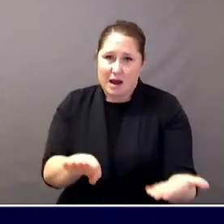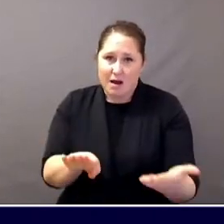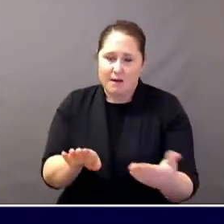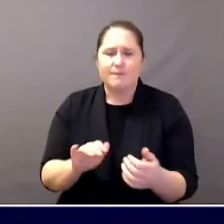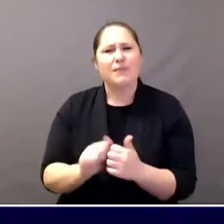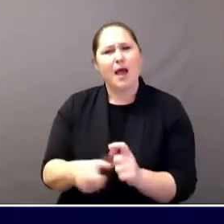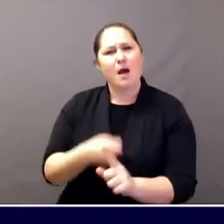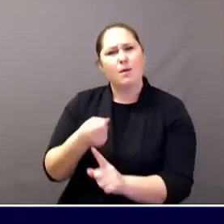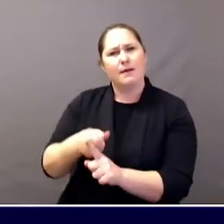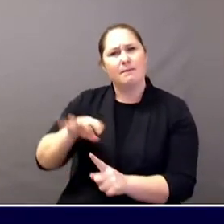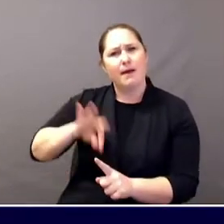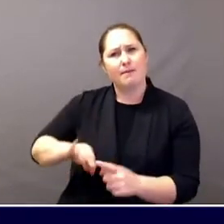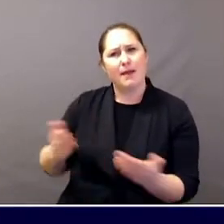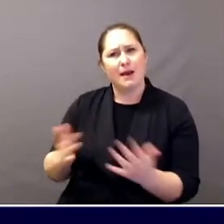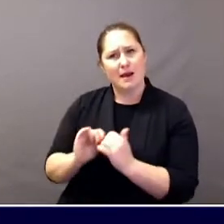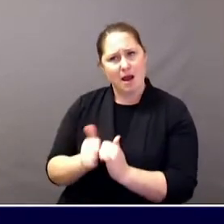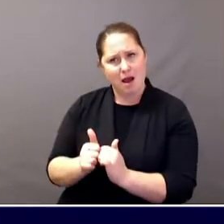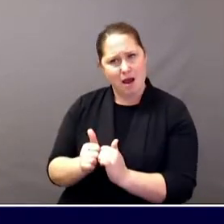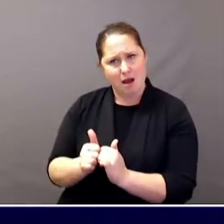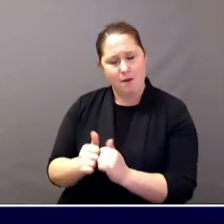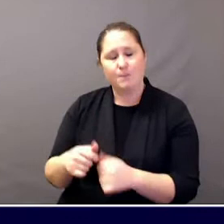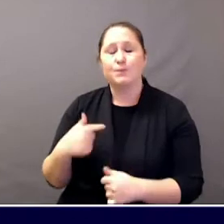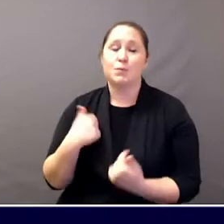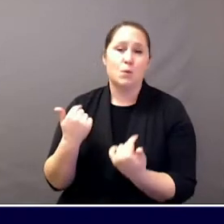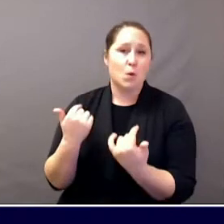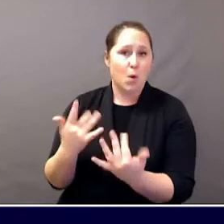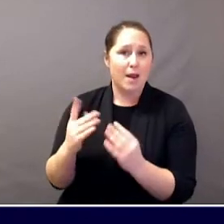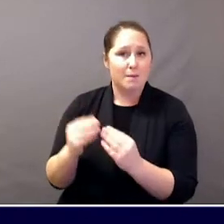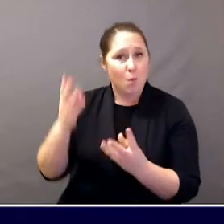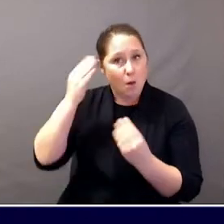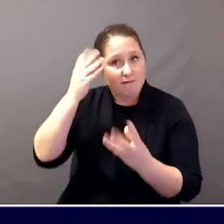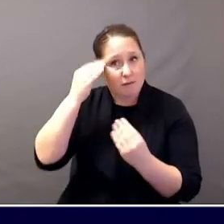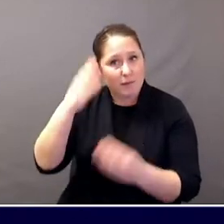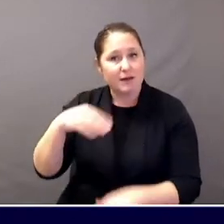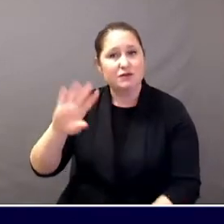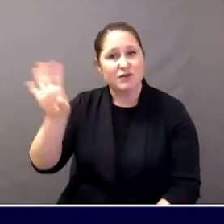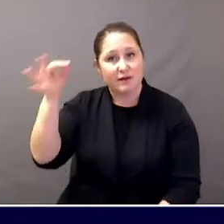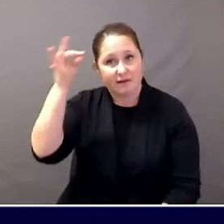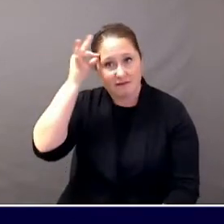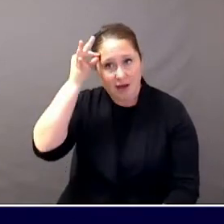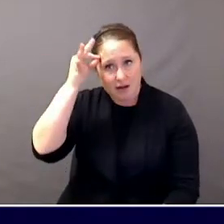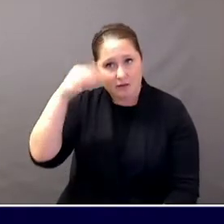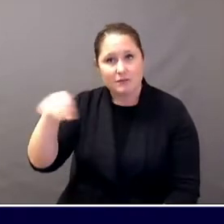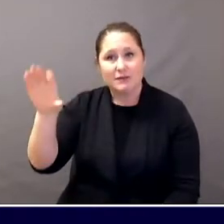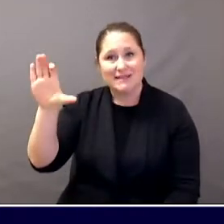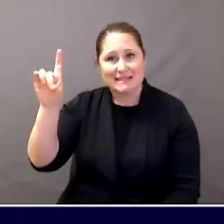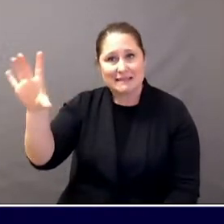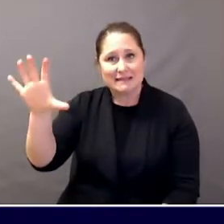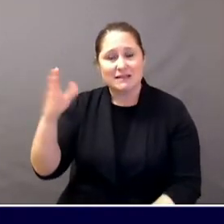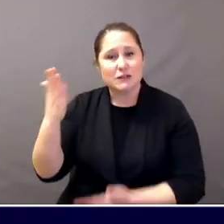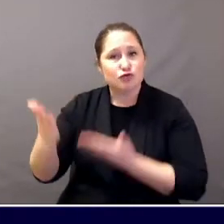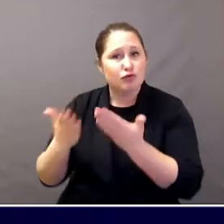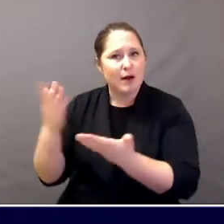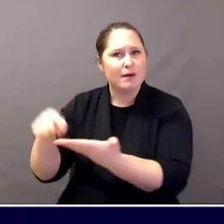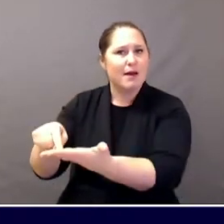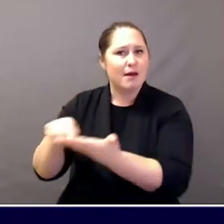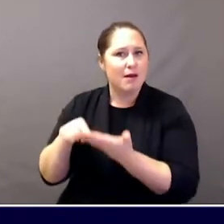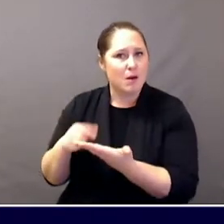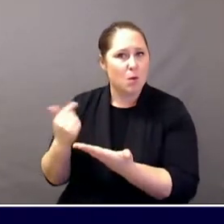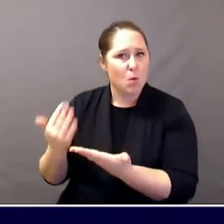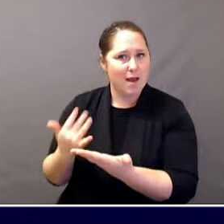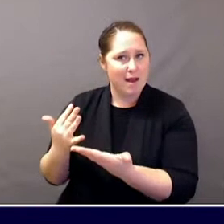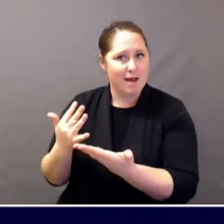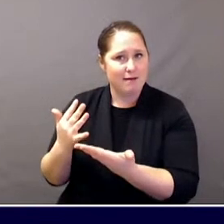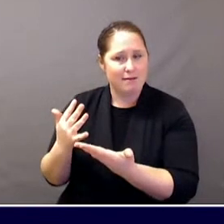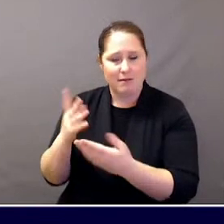Maine. While we await more details on those recommendations, including how changes to the vaccine allocation formula